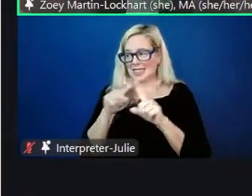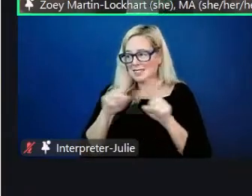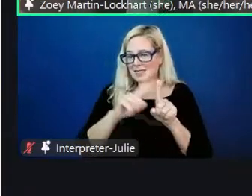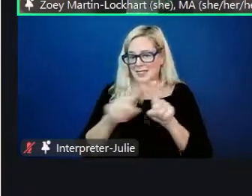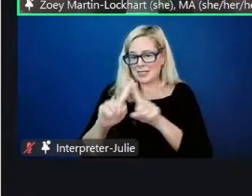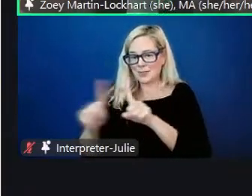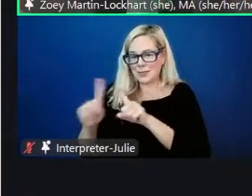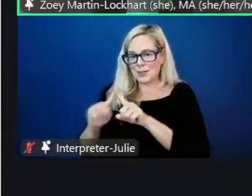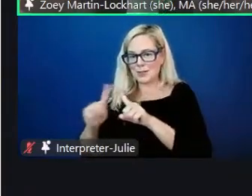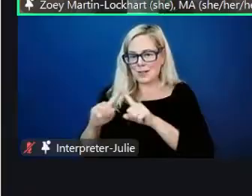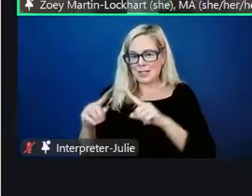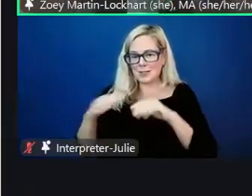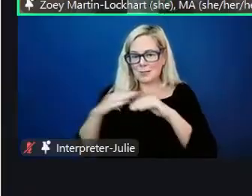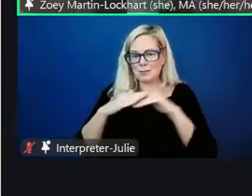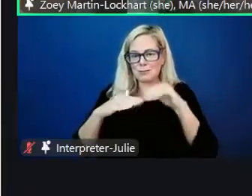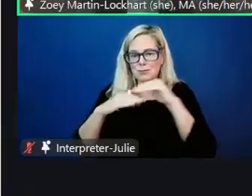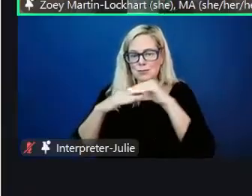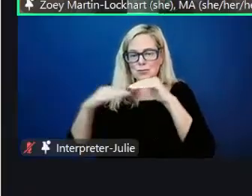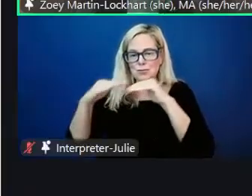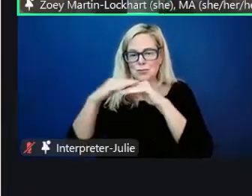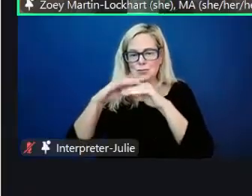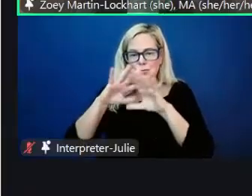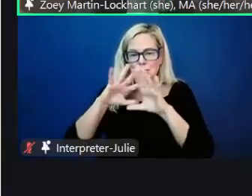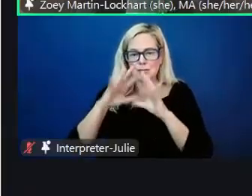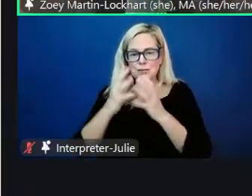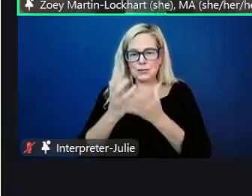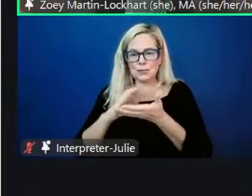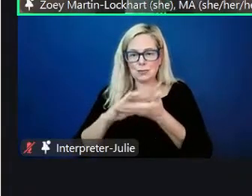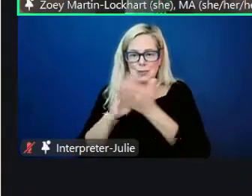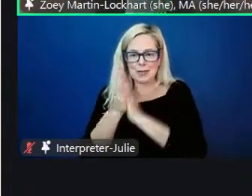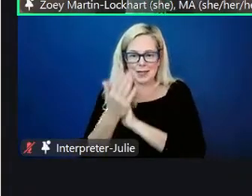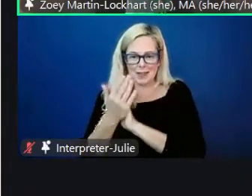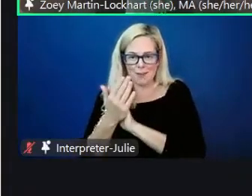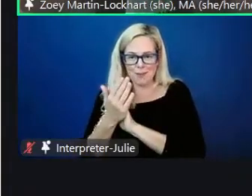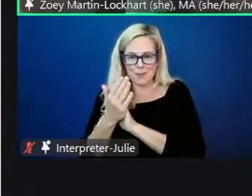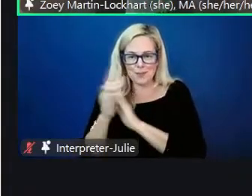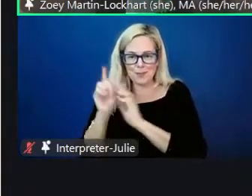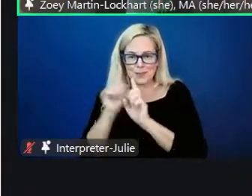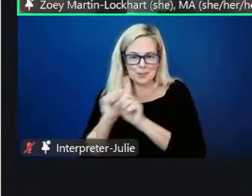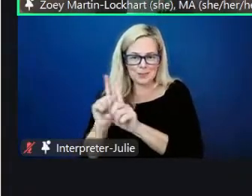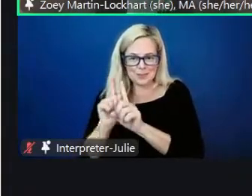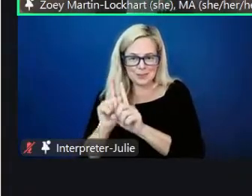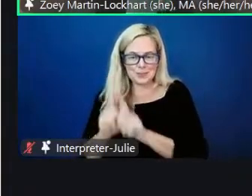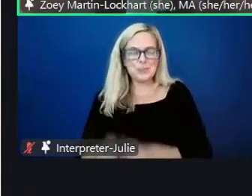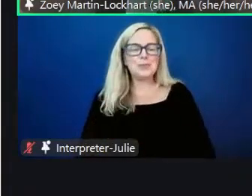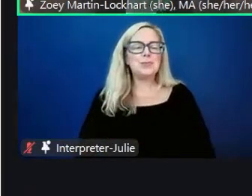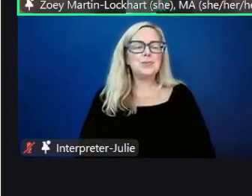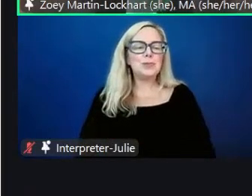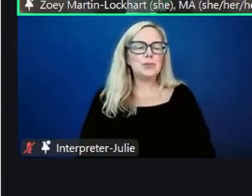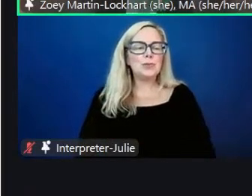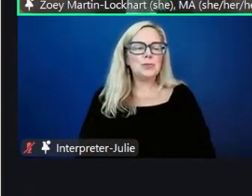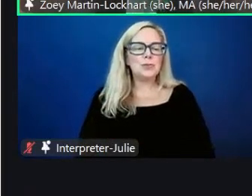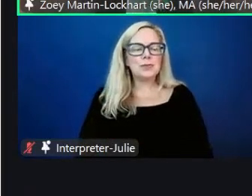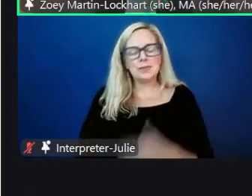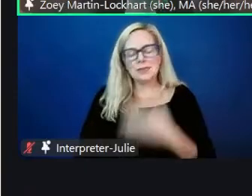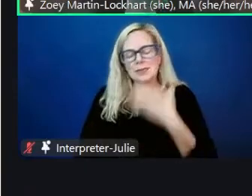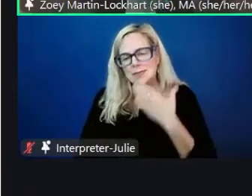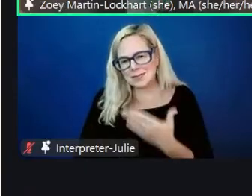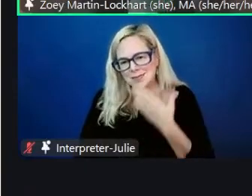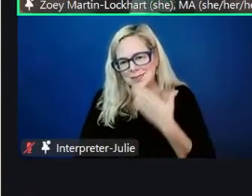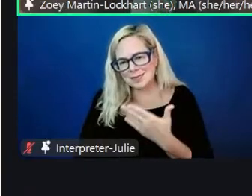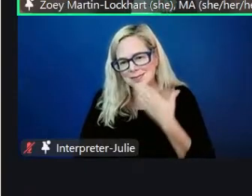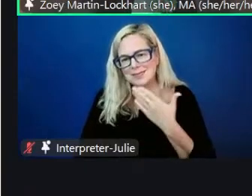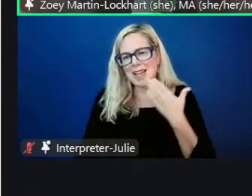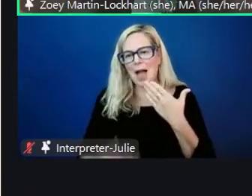I now want to thank you all for listening and quickly acknowledge all the